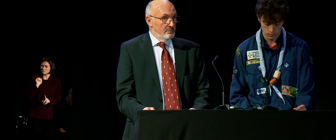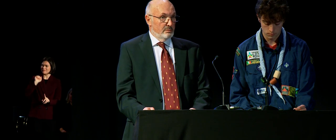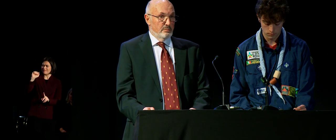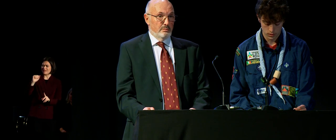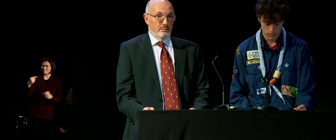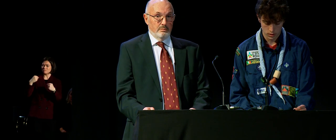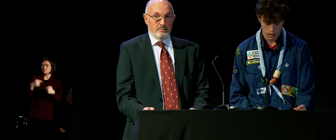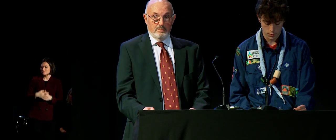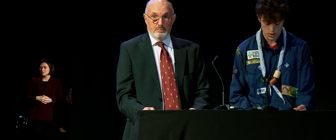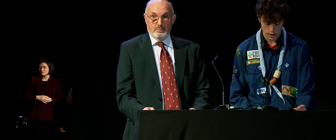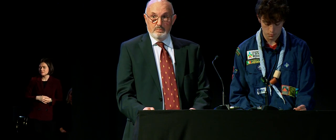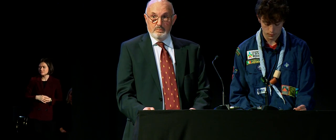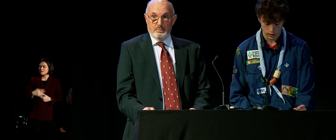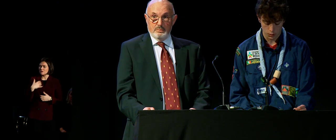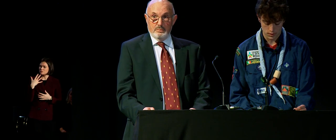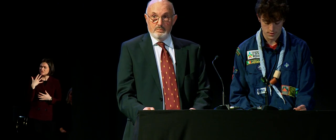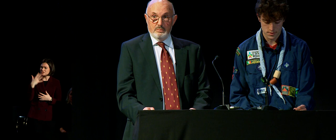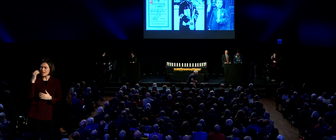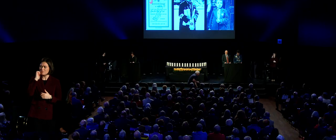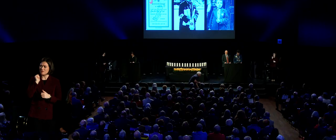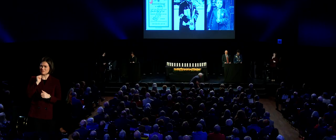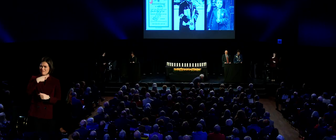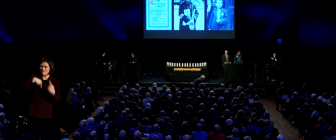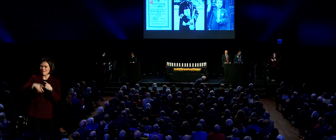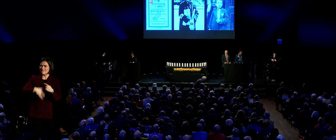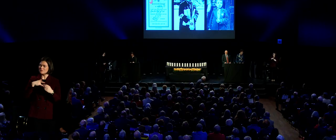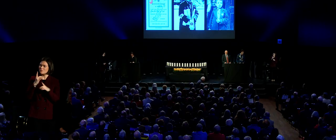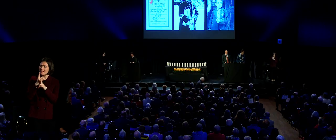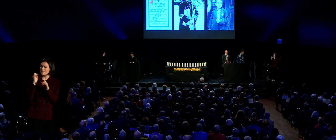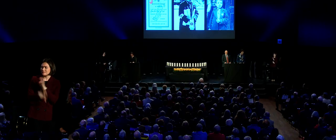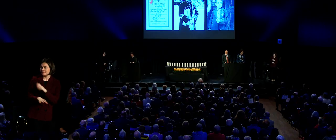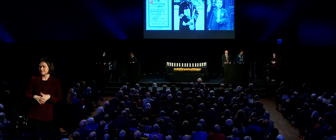us. I was ashamed of our helplessness.